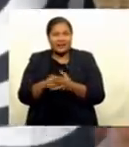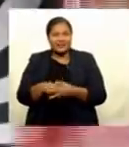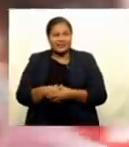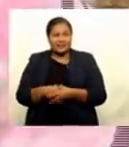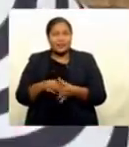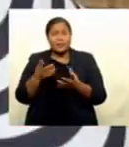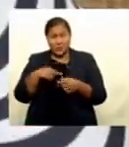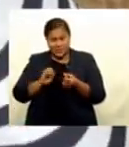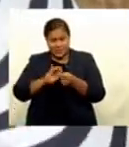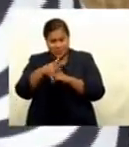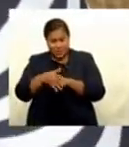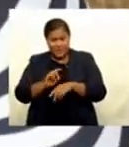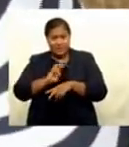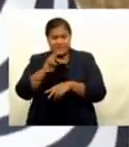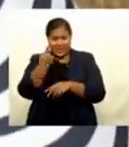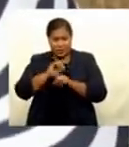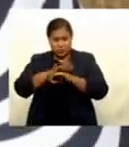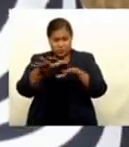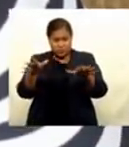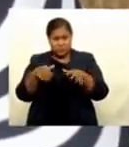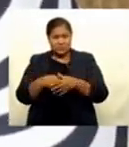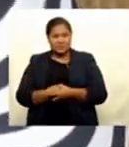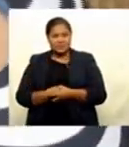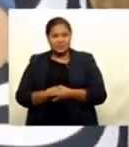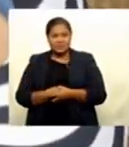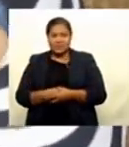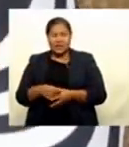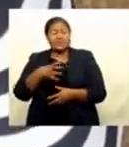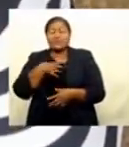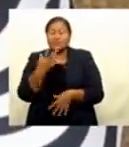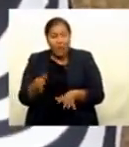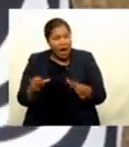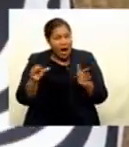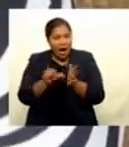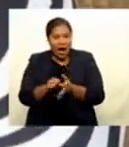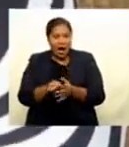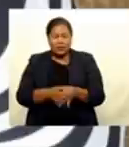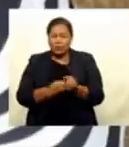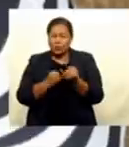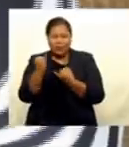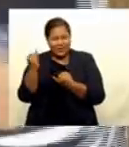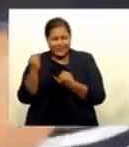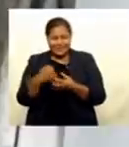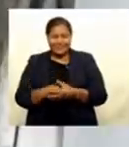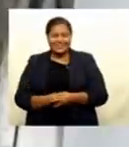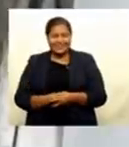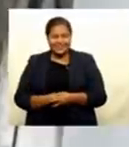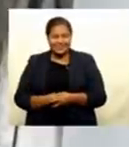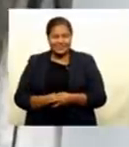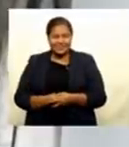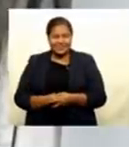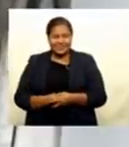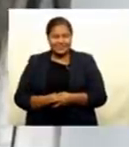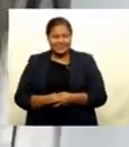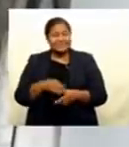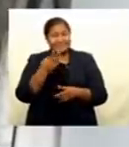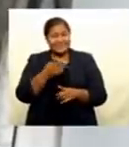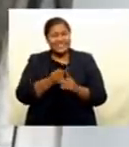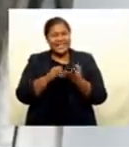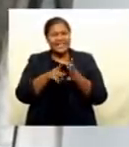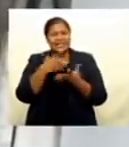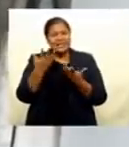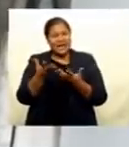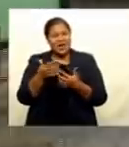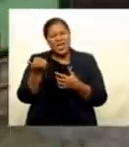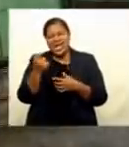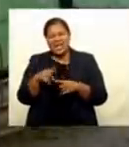like the second wave of COVID, it's more harder than before. Like it just makes life more harder. Kavunona says they are now resorting to